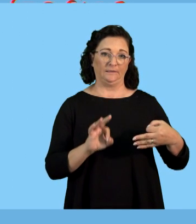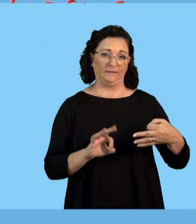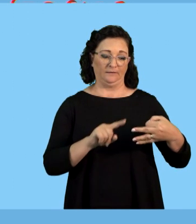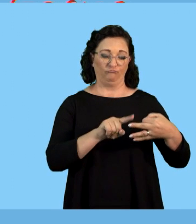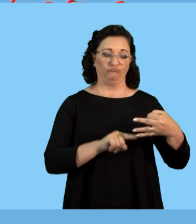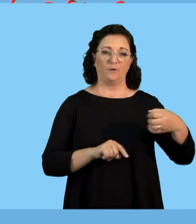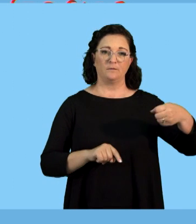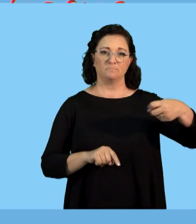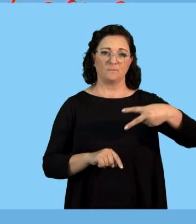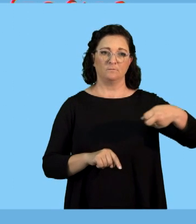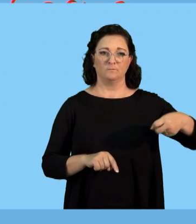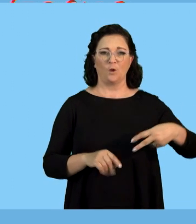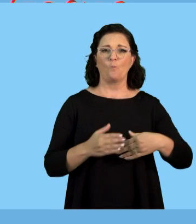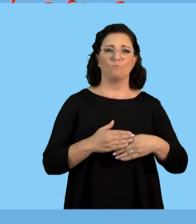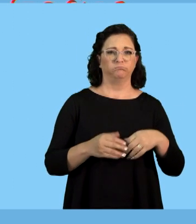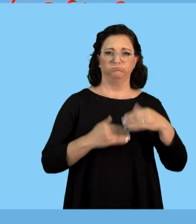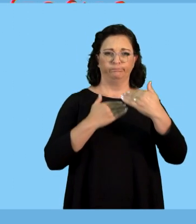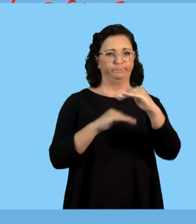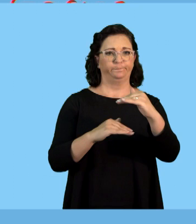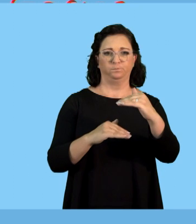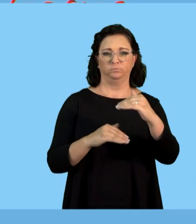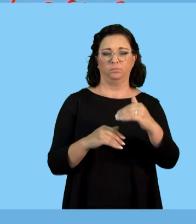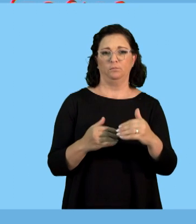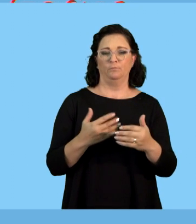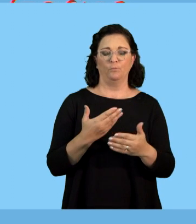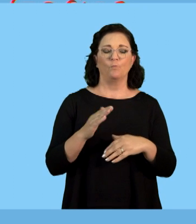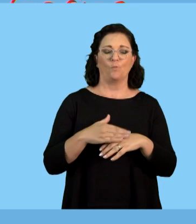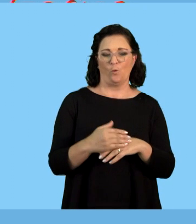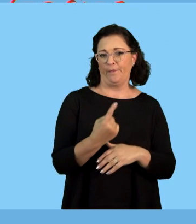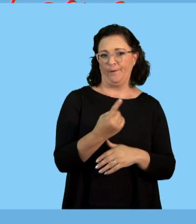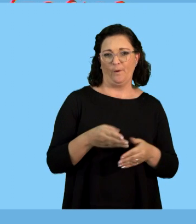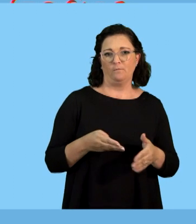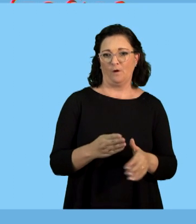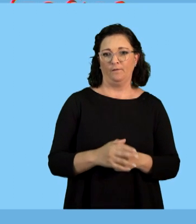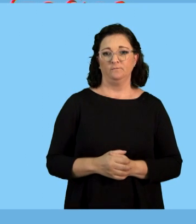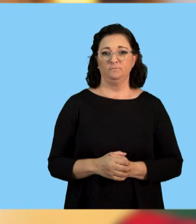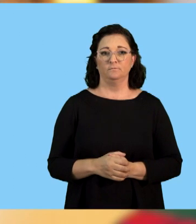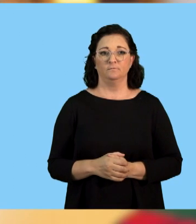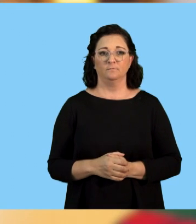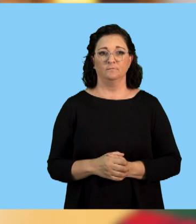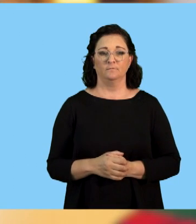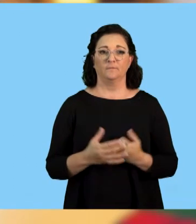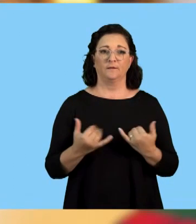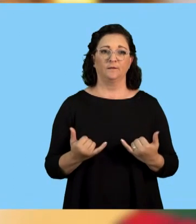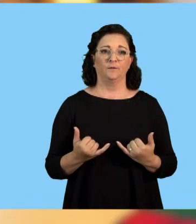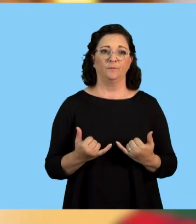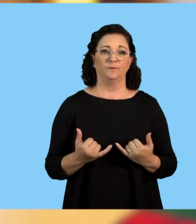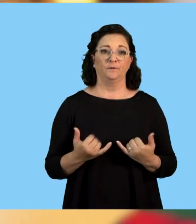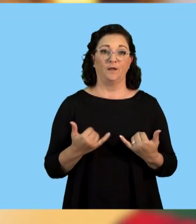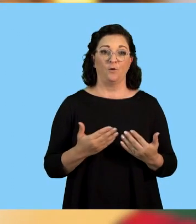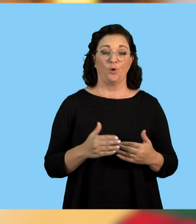and E, it's in parallel because there's more than one path to be followed by the current to move from one terminal to the other terminal,